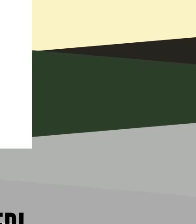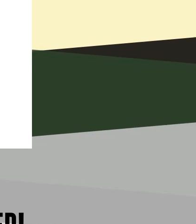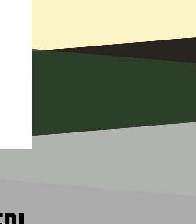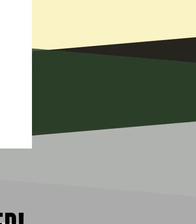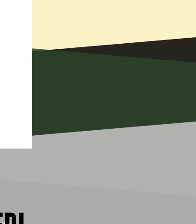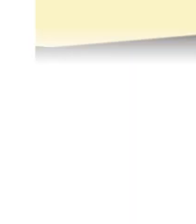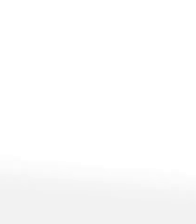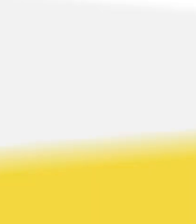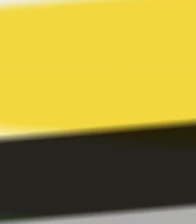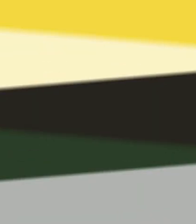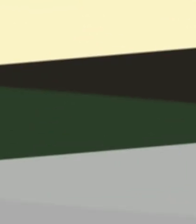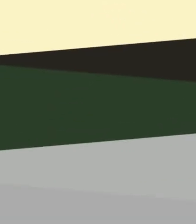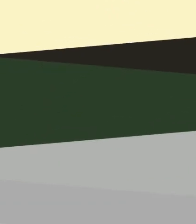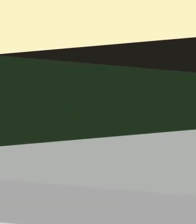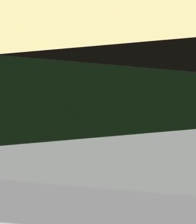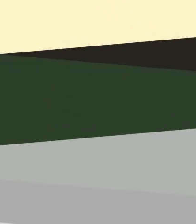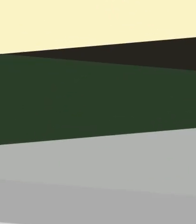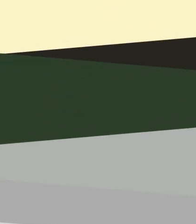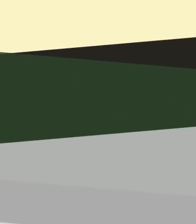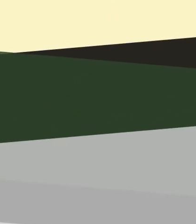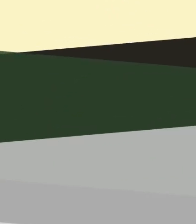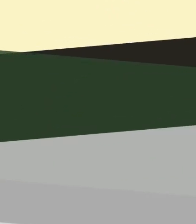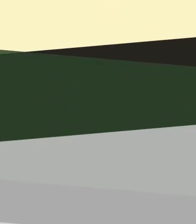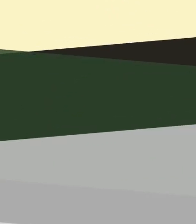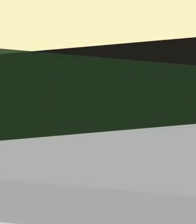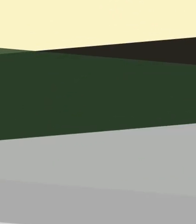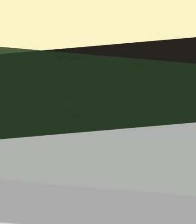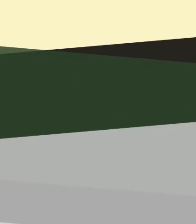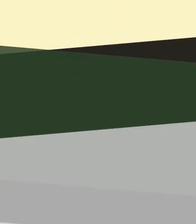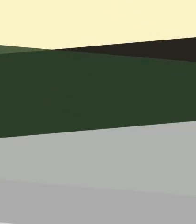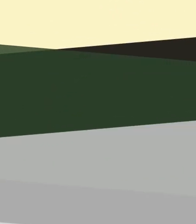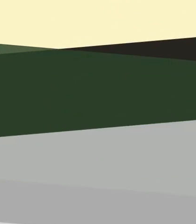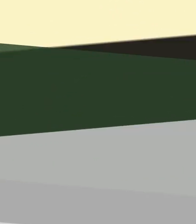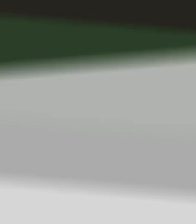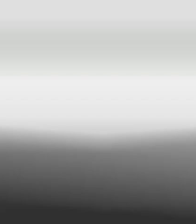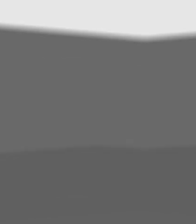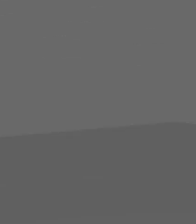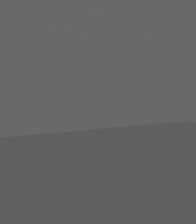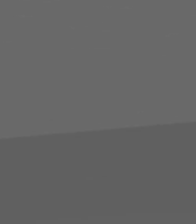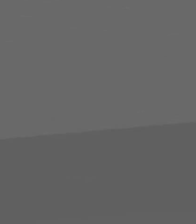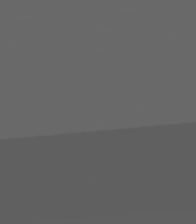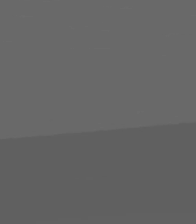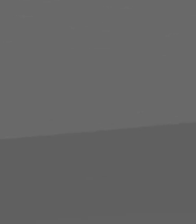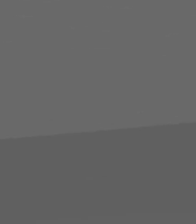what you need. And Insure. Your life, your health, your insure.